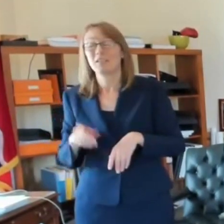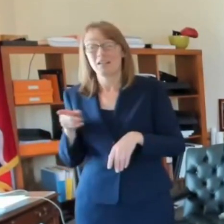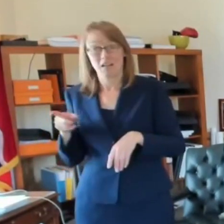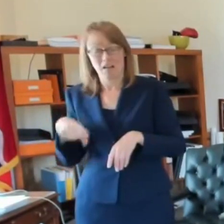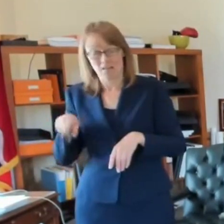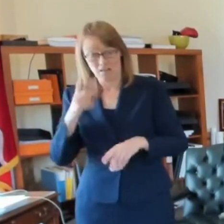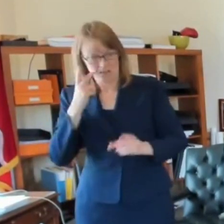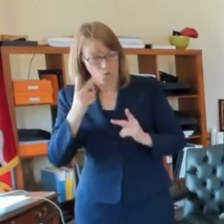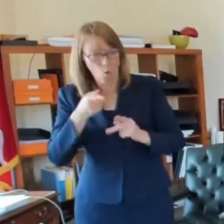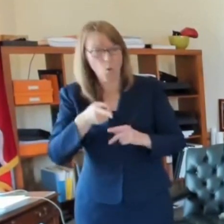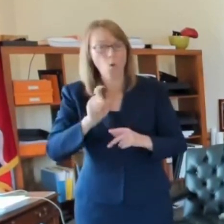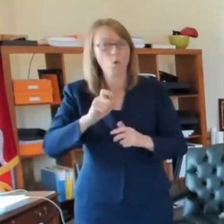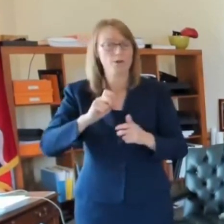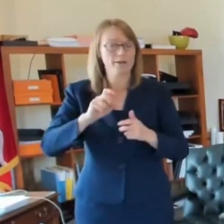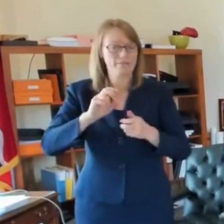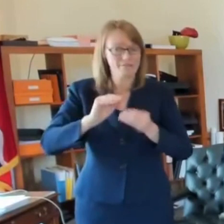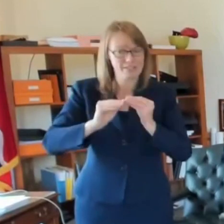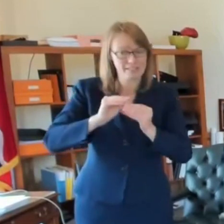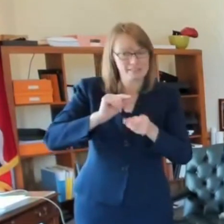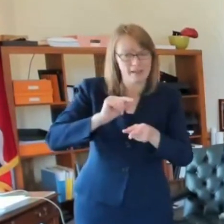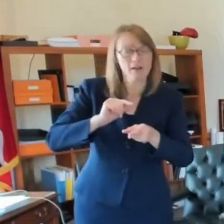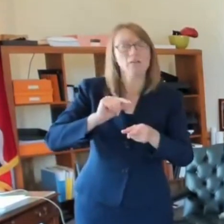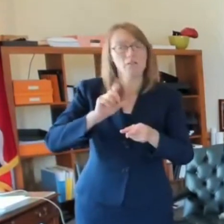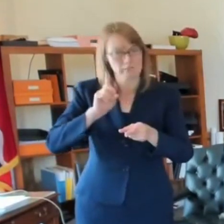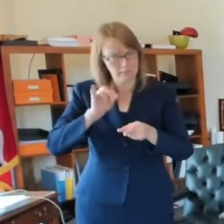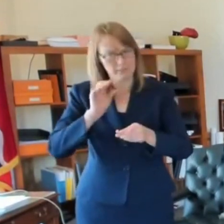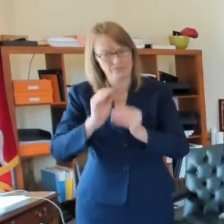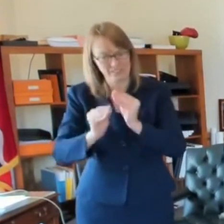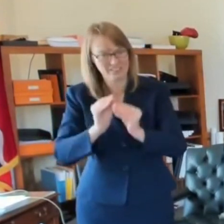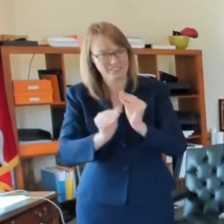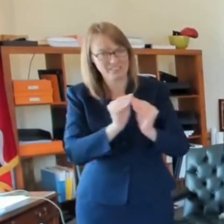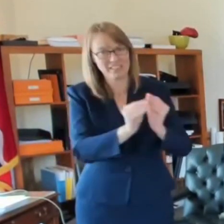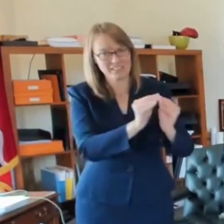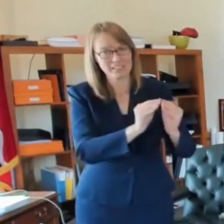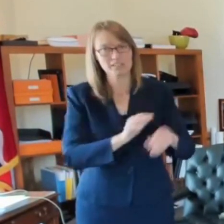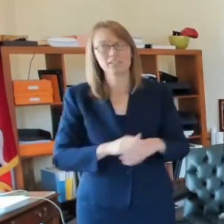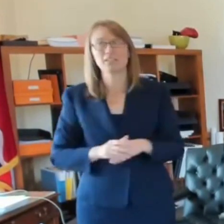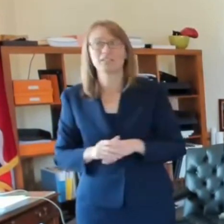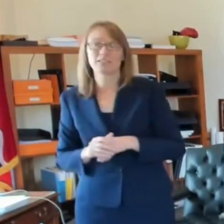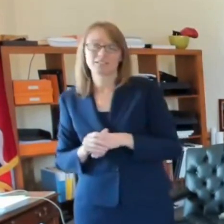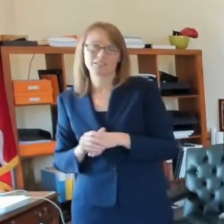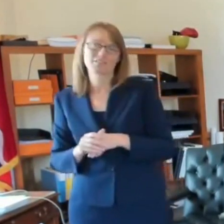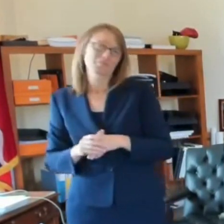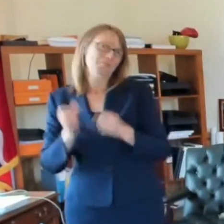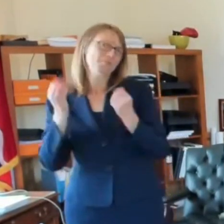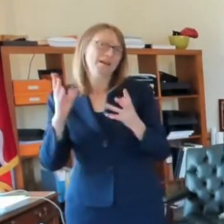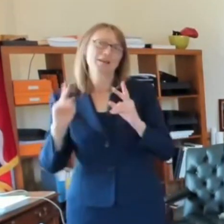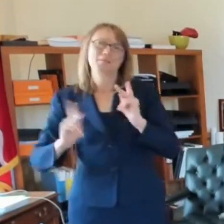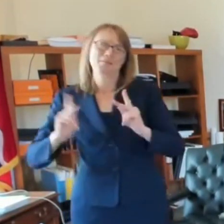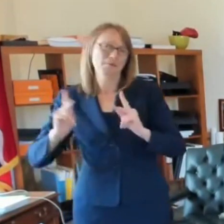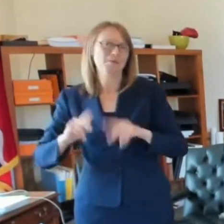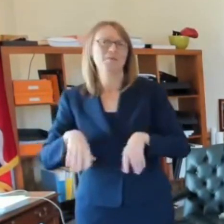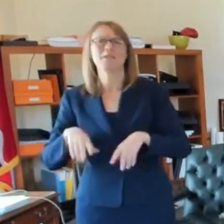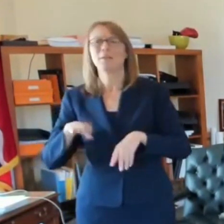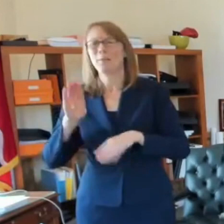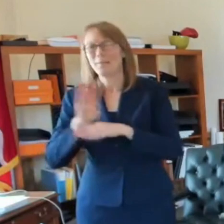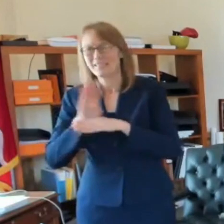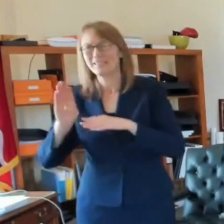So it really was a multifaceted clean sweep. There was also